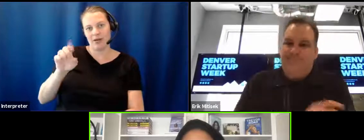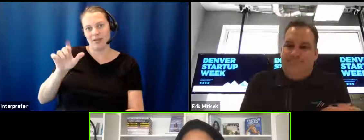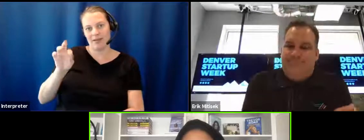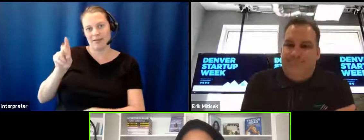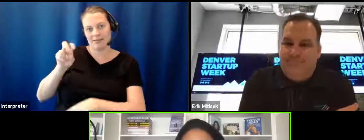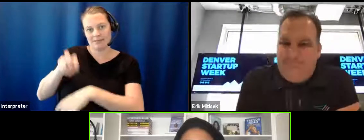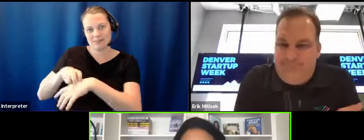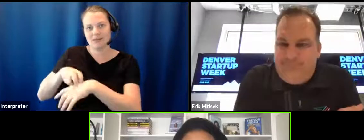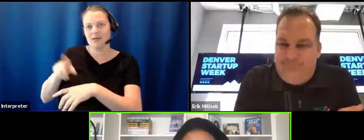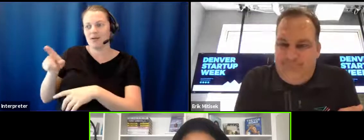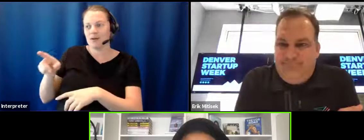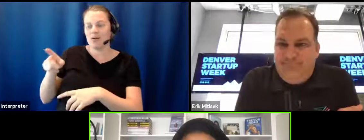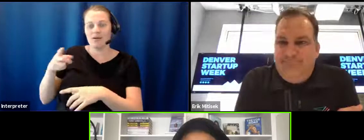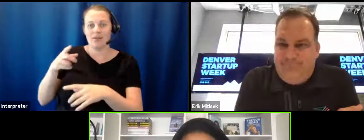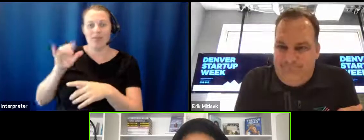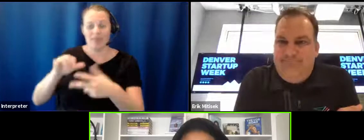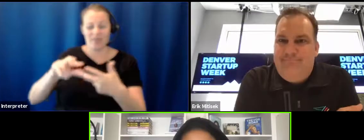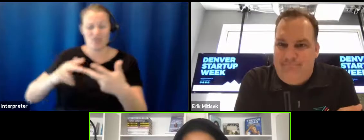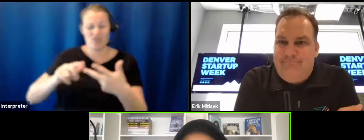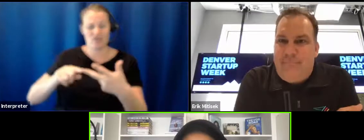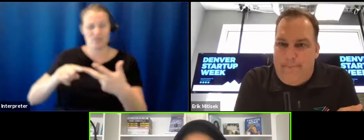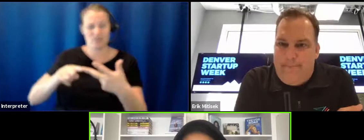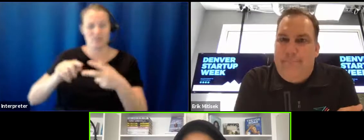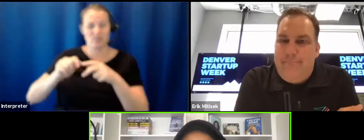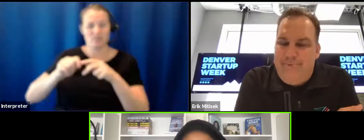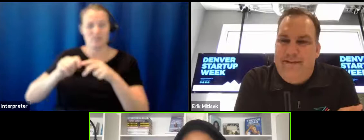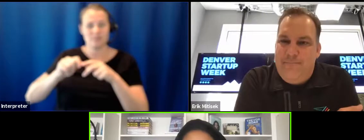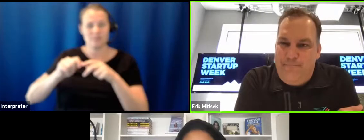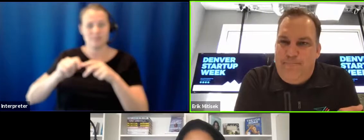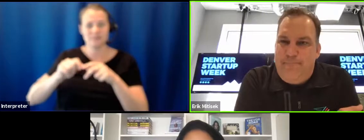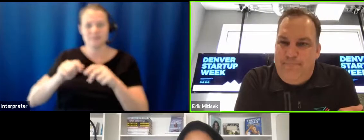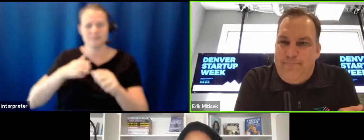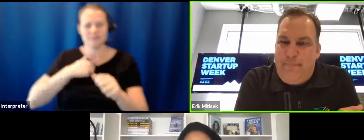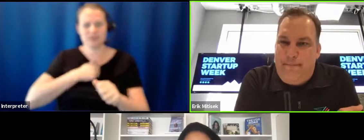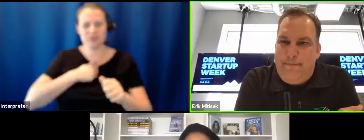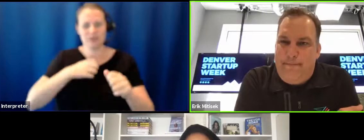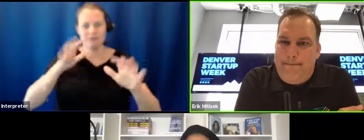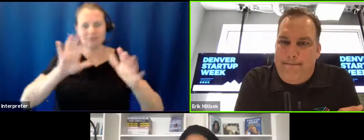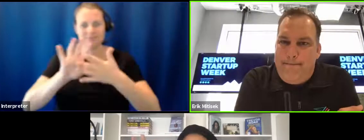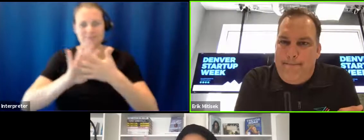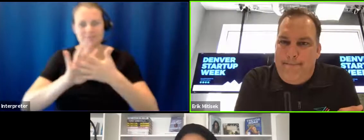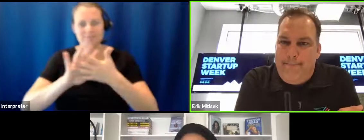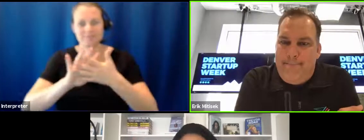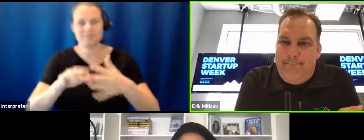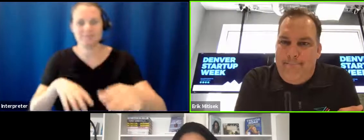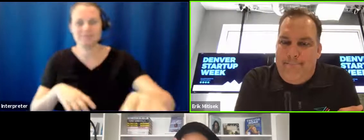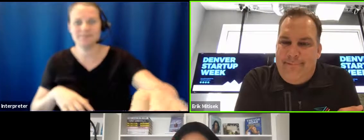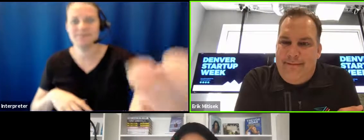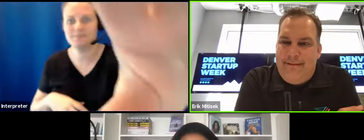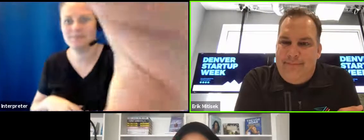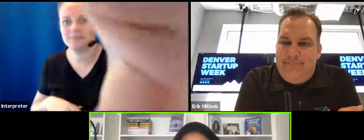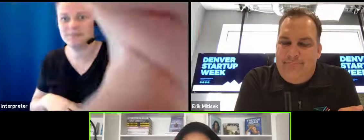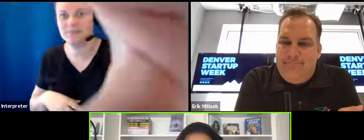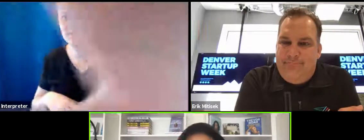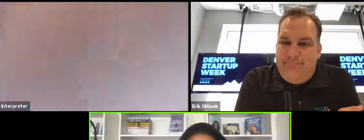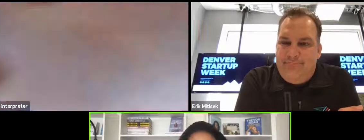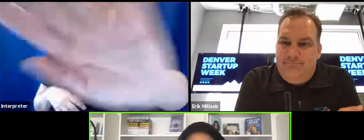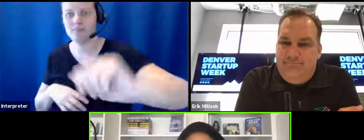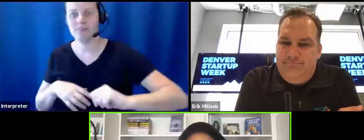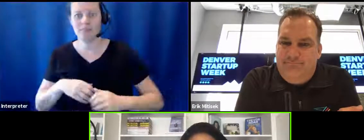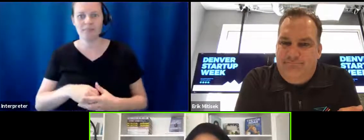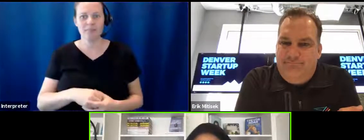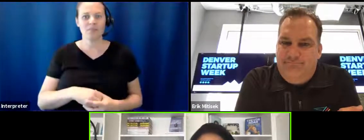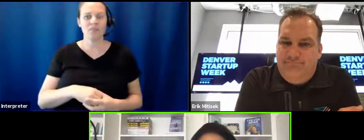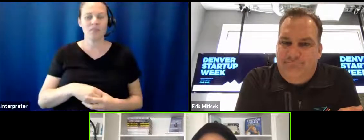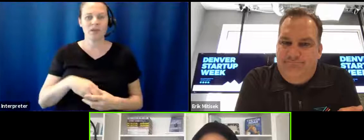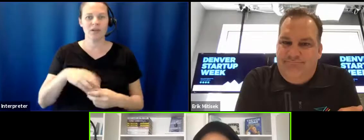is because we are the case study. Backstage is the case study. Yep. And we now need to take the vision, the execution, and then wrap that